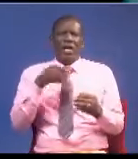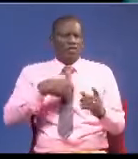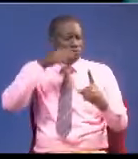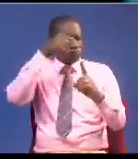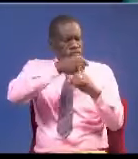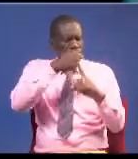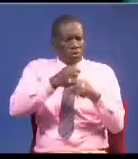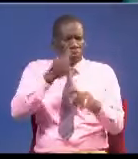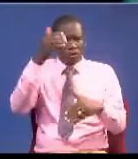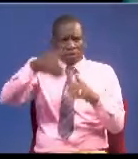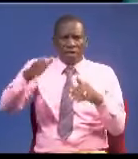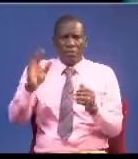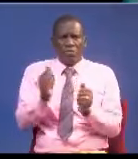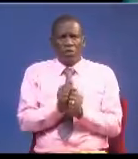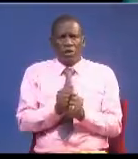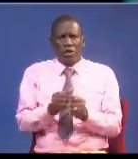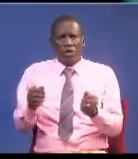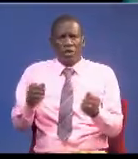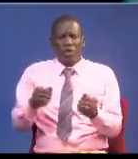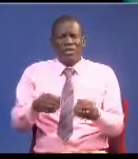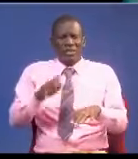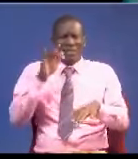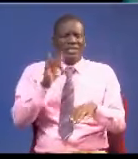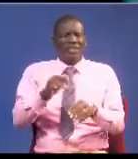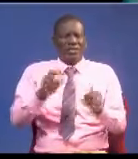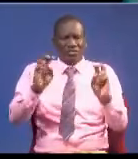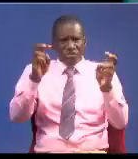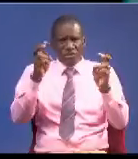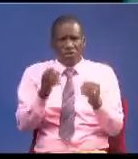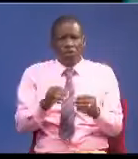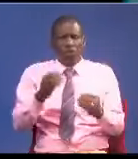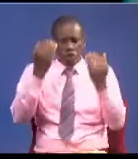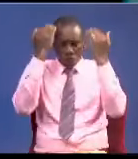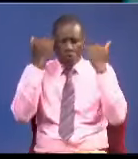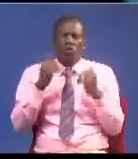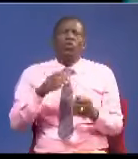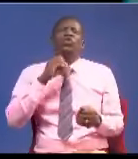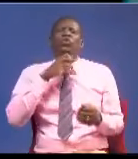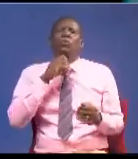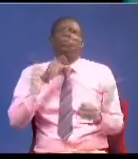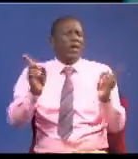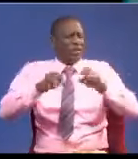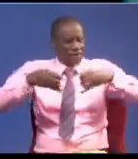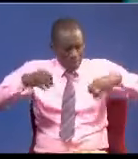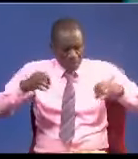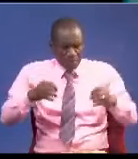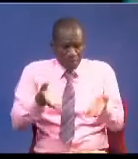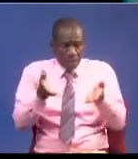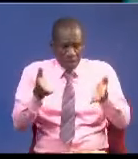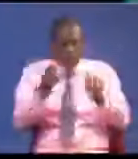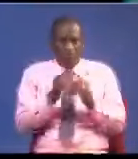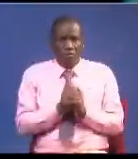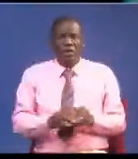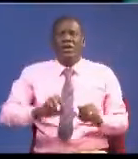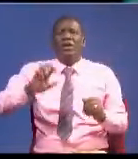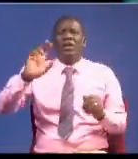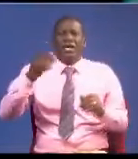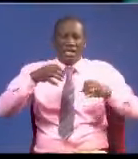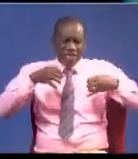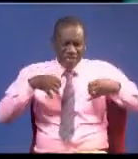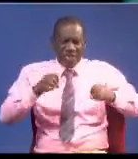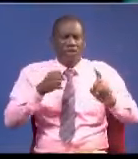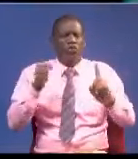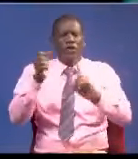ended up with sticking outcomes, court petitions whose outcomes were never enforced. At the moment, Kenya's efforts to achieve